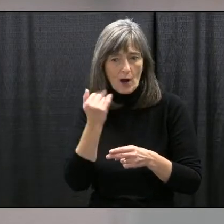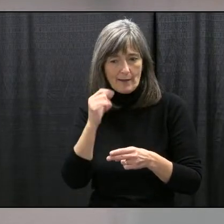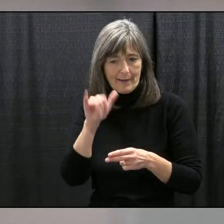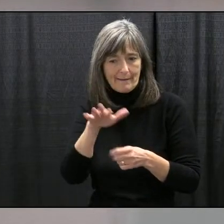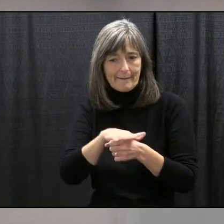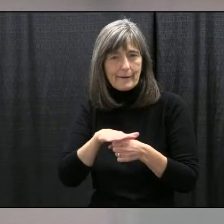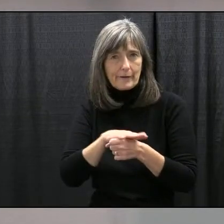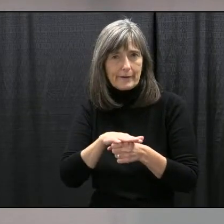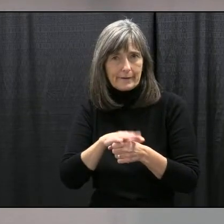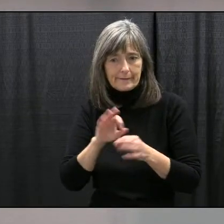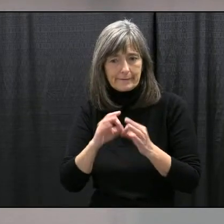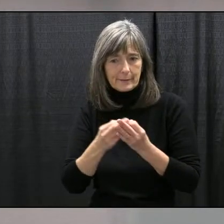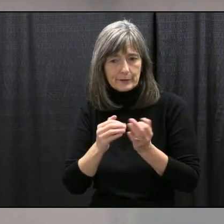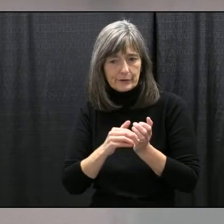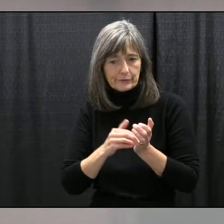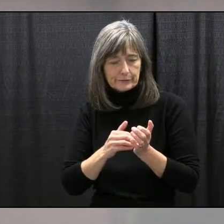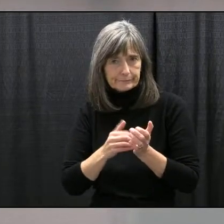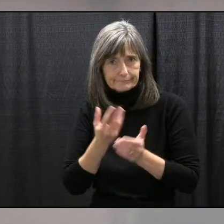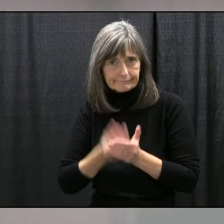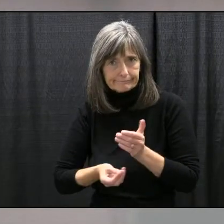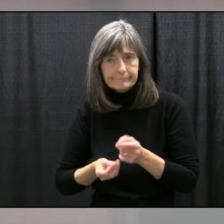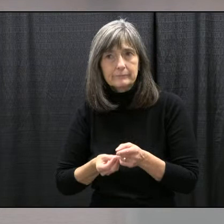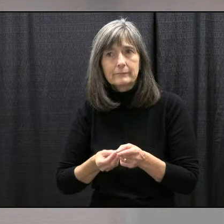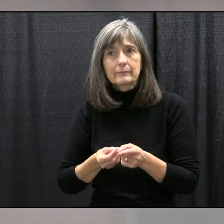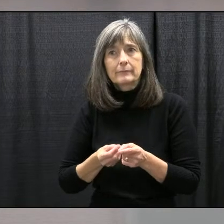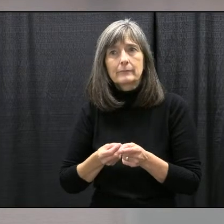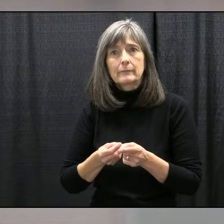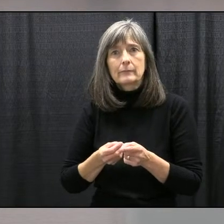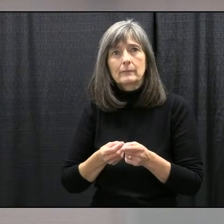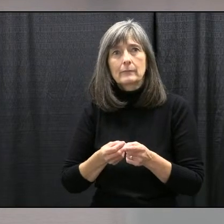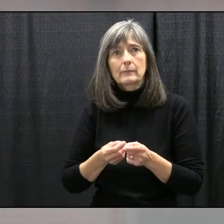yet they stopped taking new names